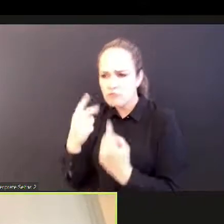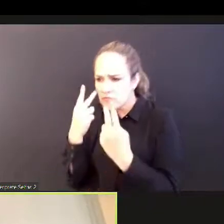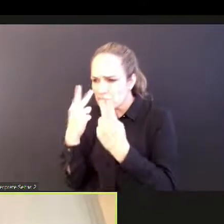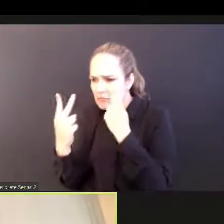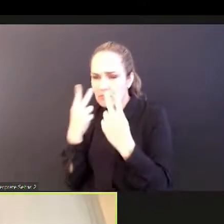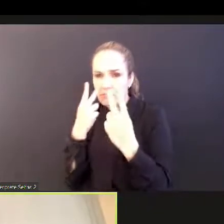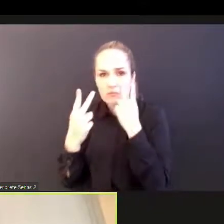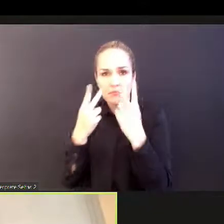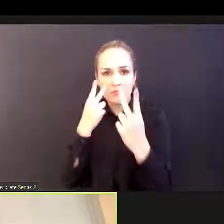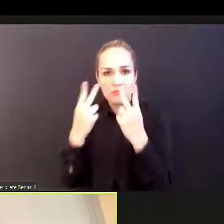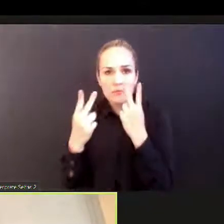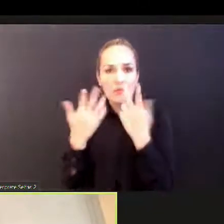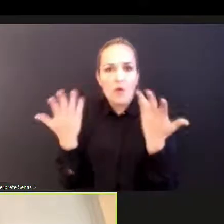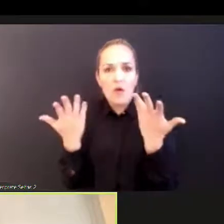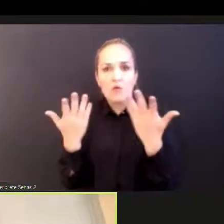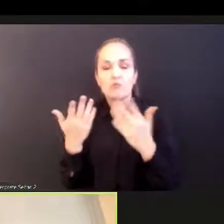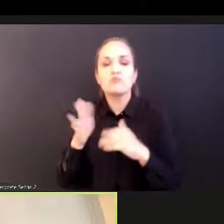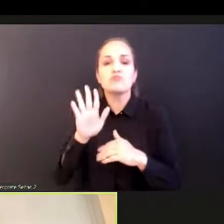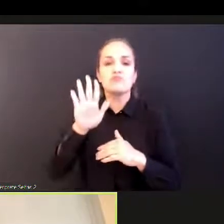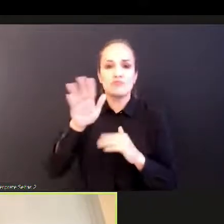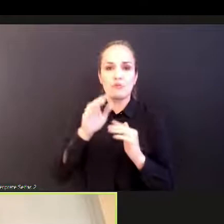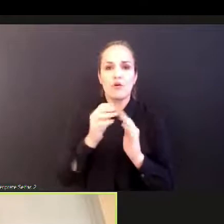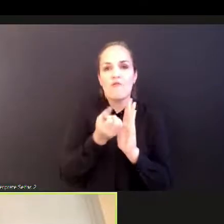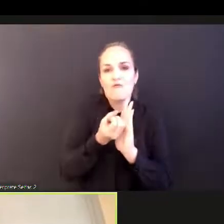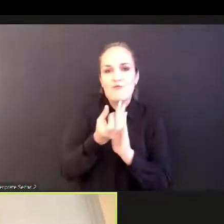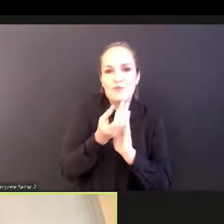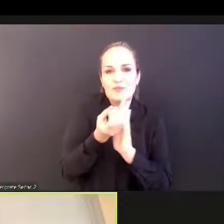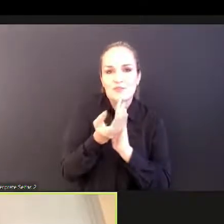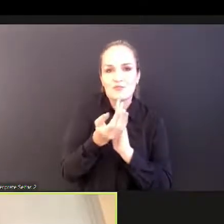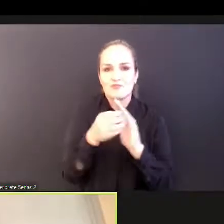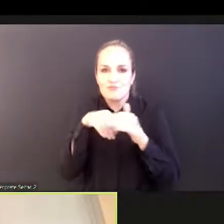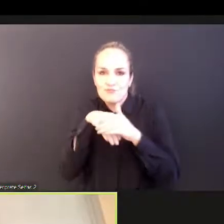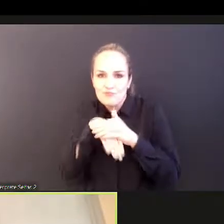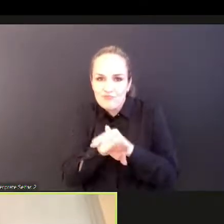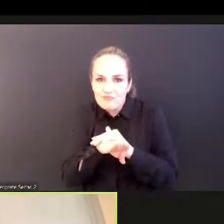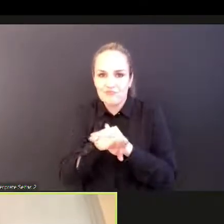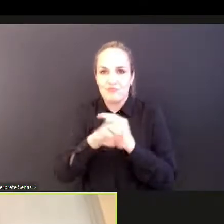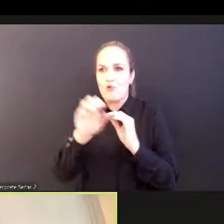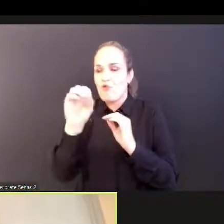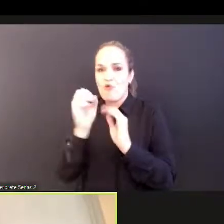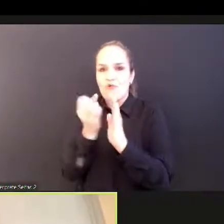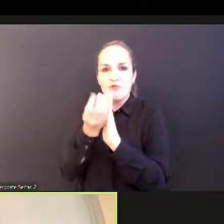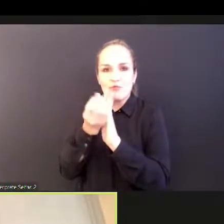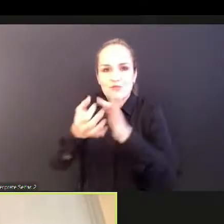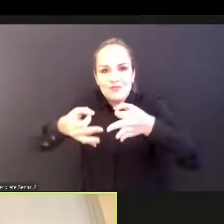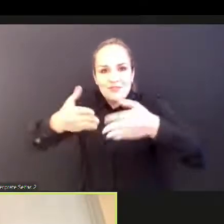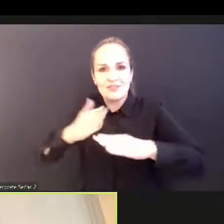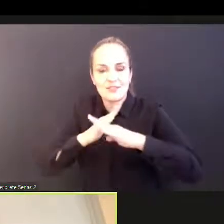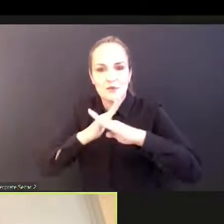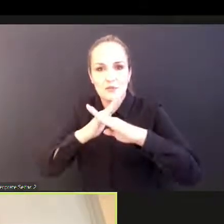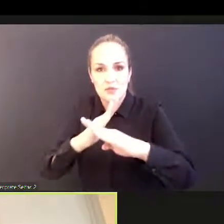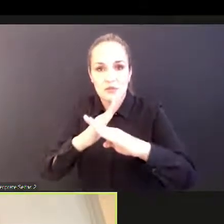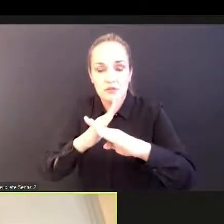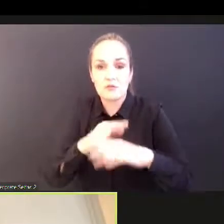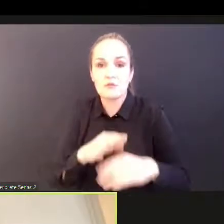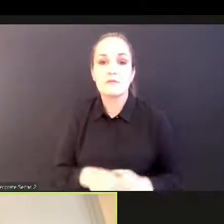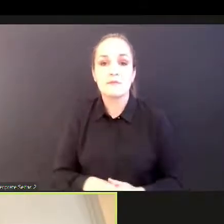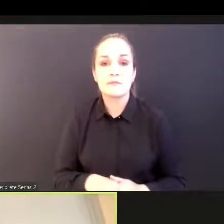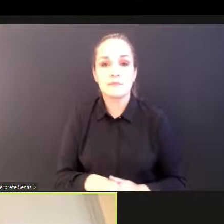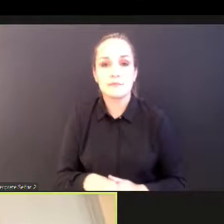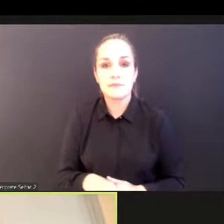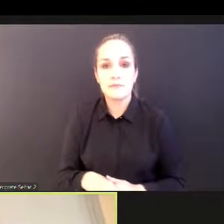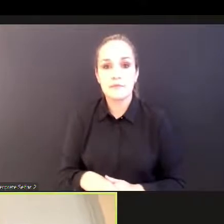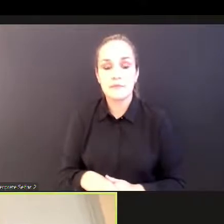customer services, and investment into the fintech sector has surpassed other sectors, tech-related sectors,